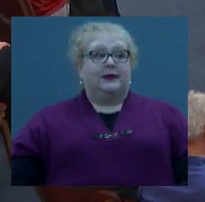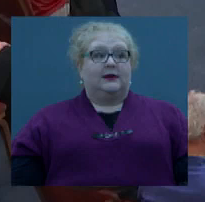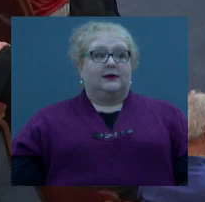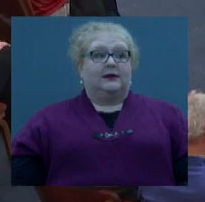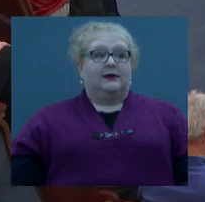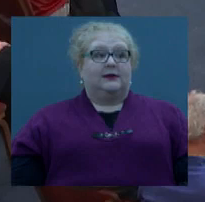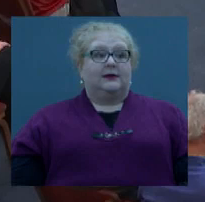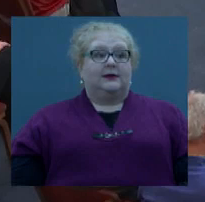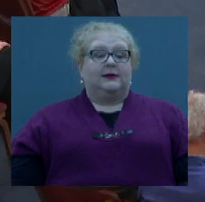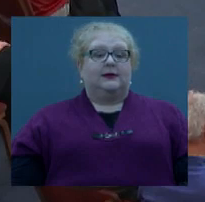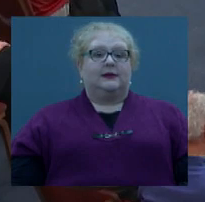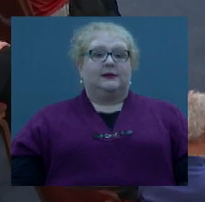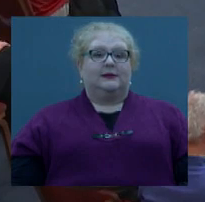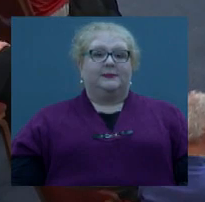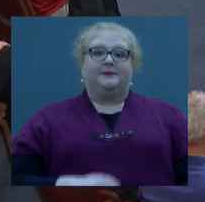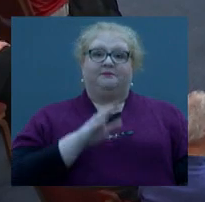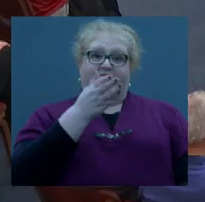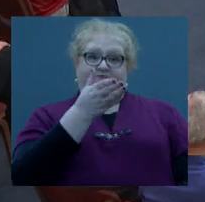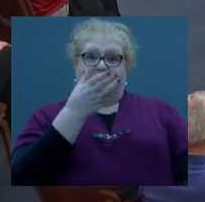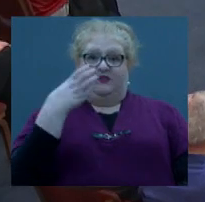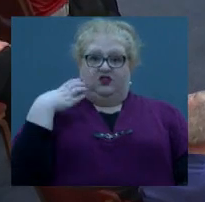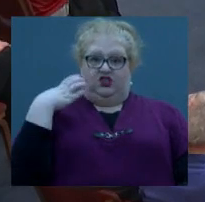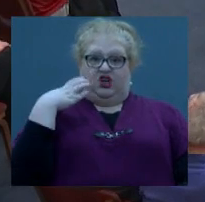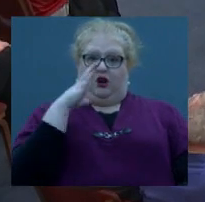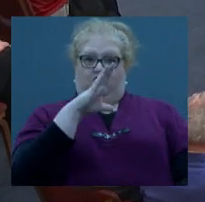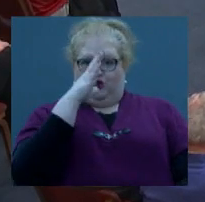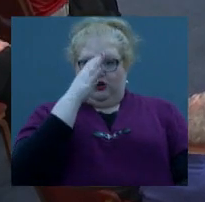That'd be at the chair's discretion.